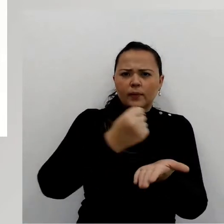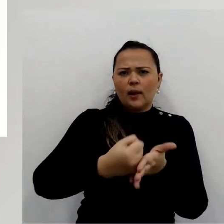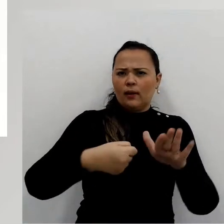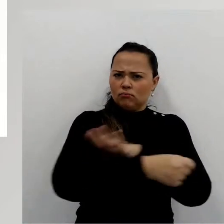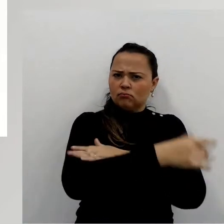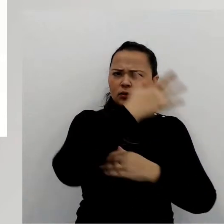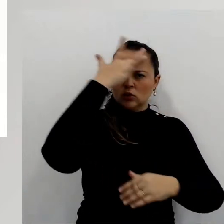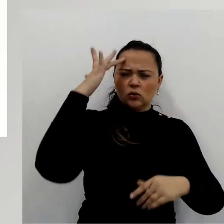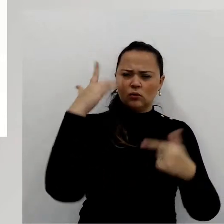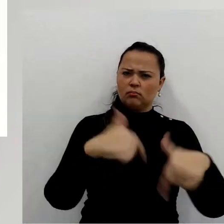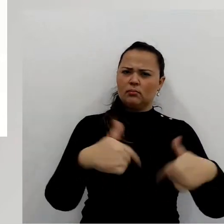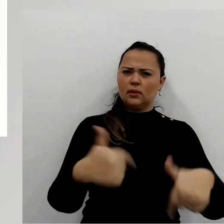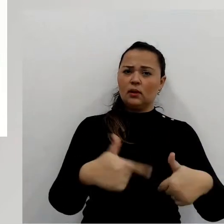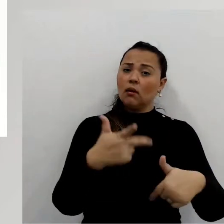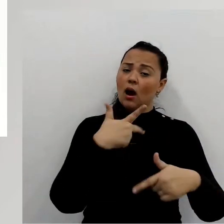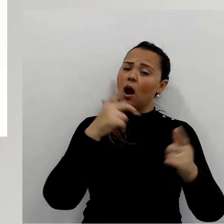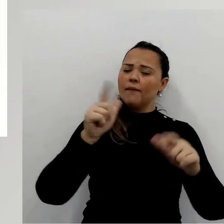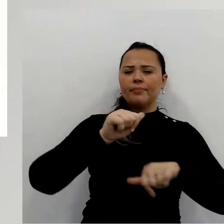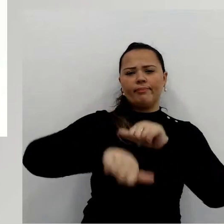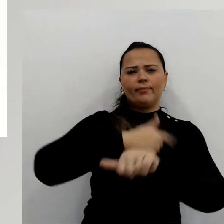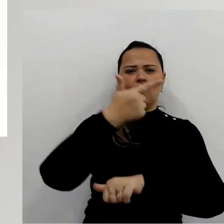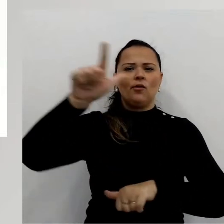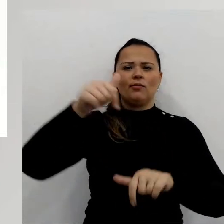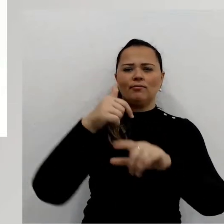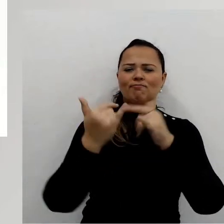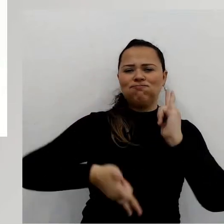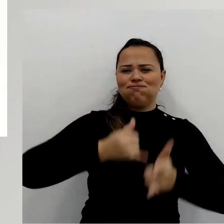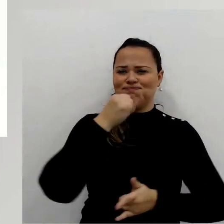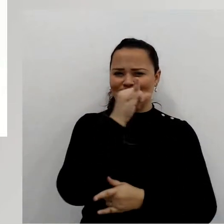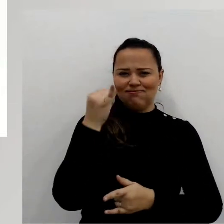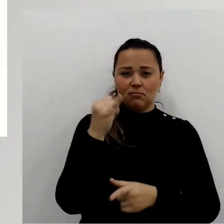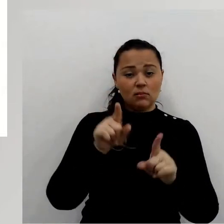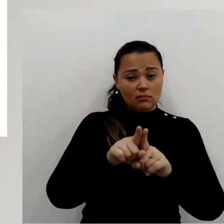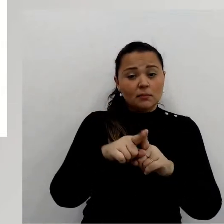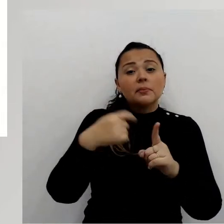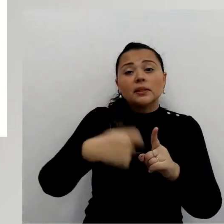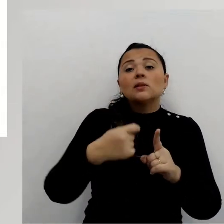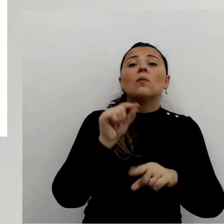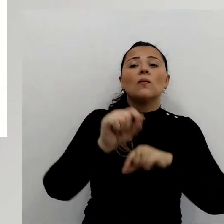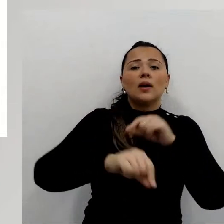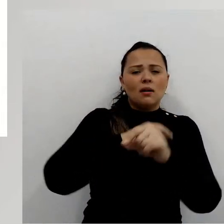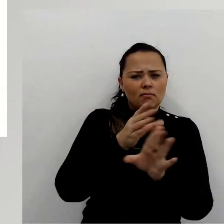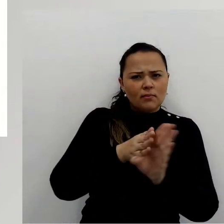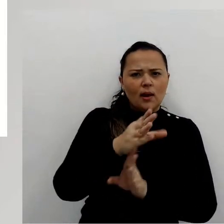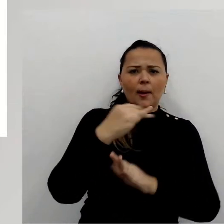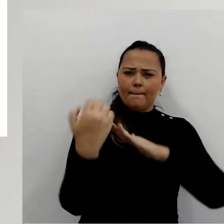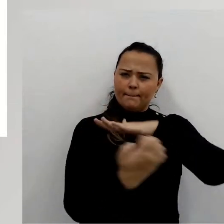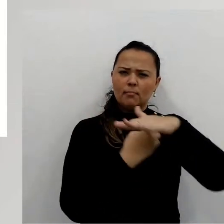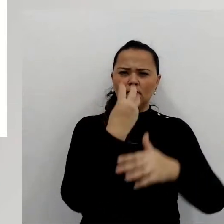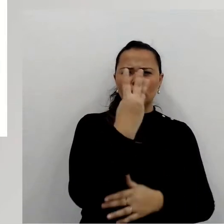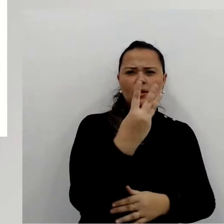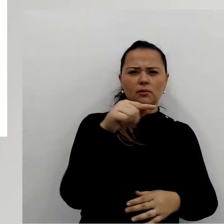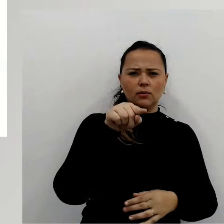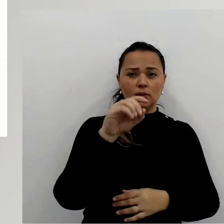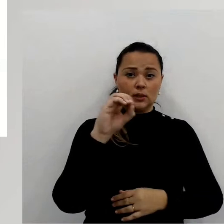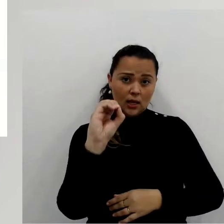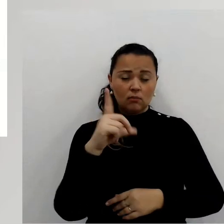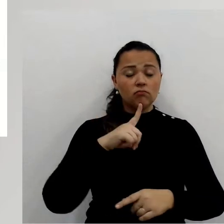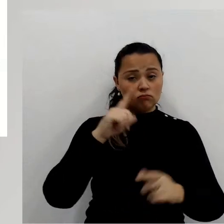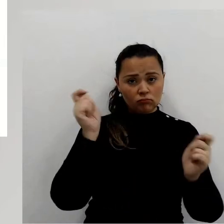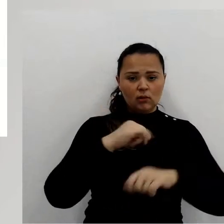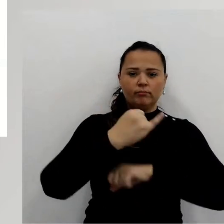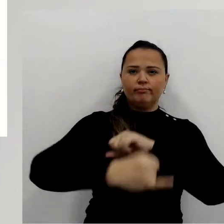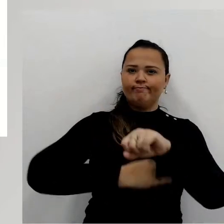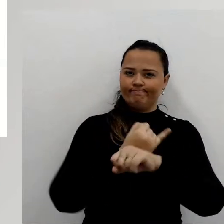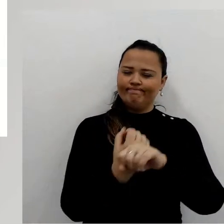Ultimately, the next step is what we call Industry 4.0, or the digital factory. And that's